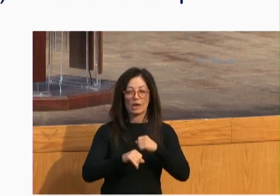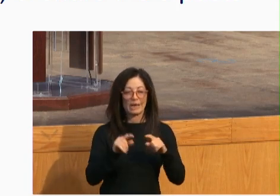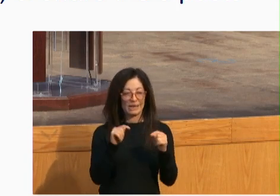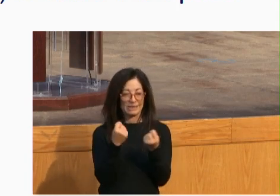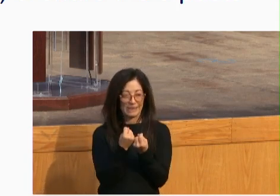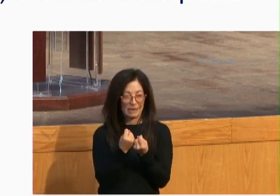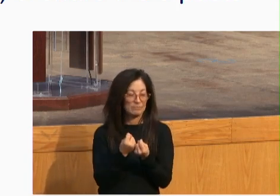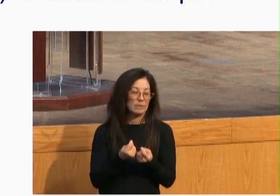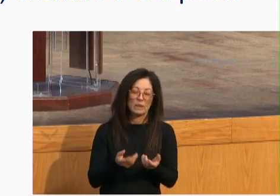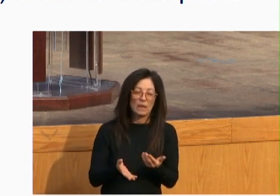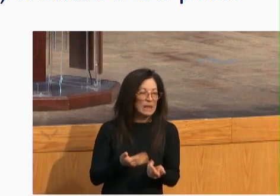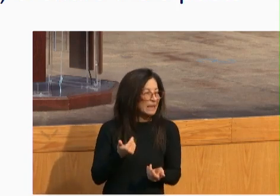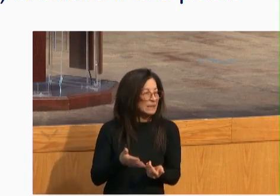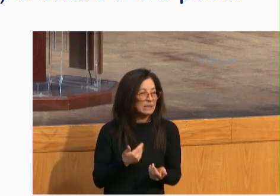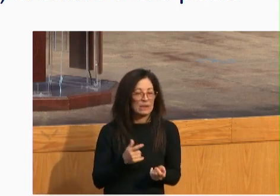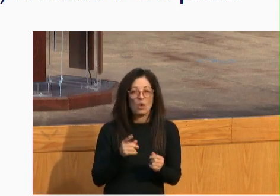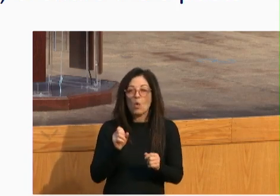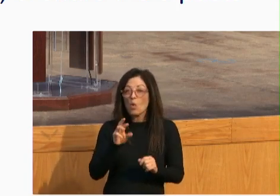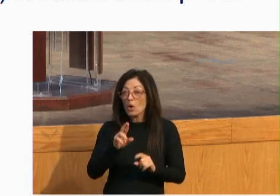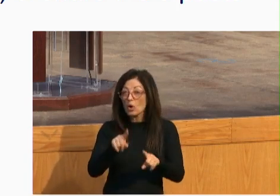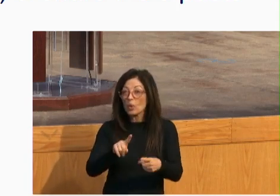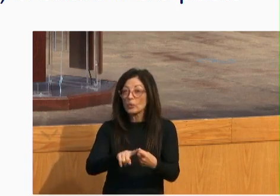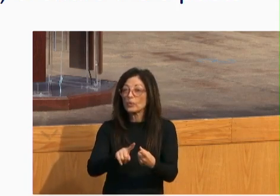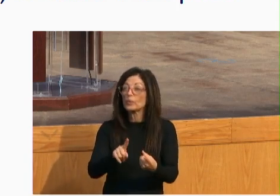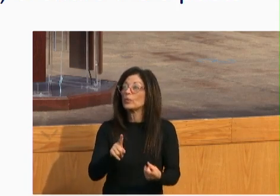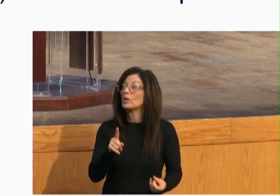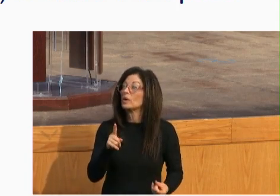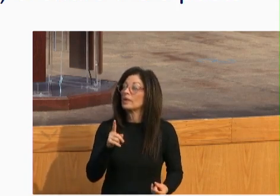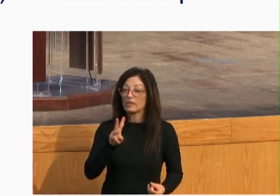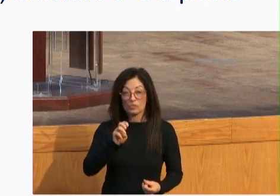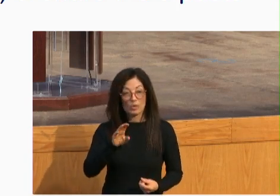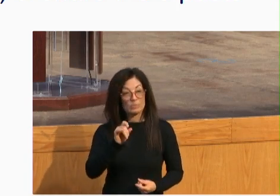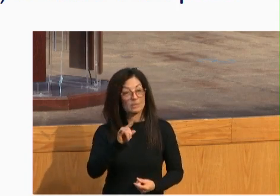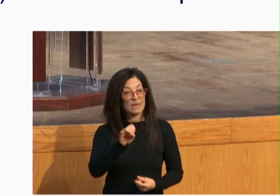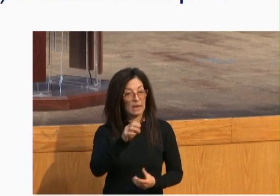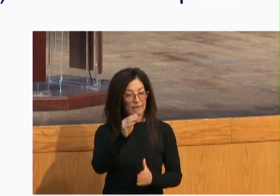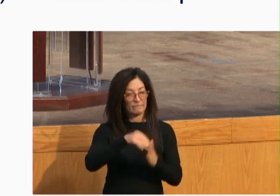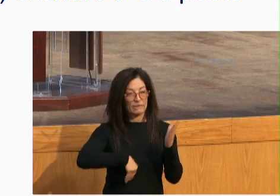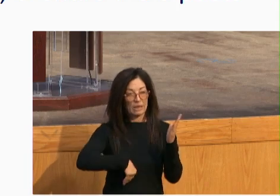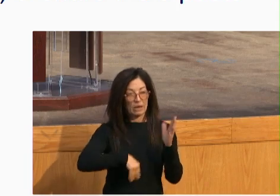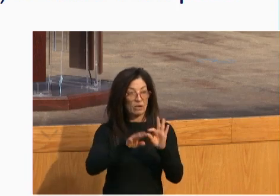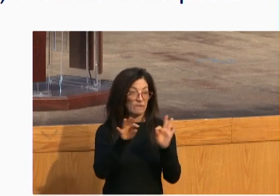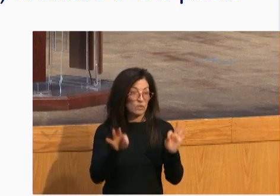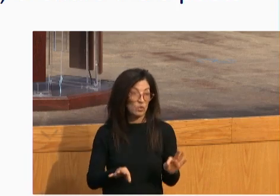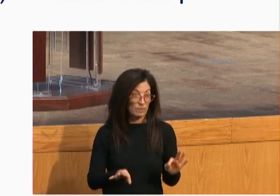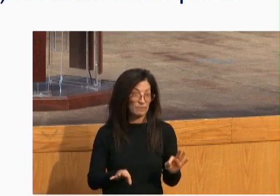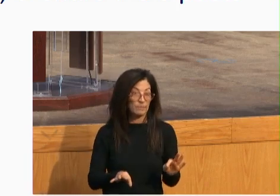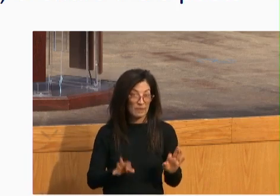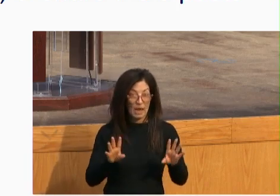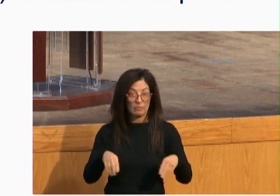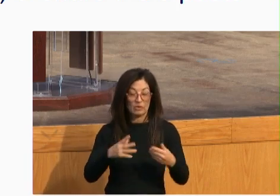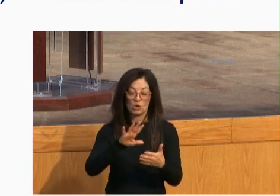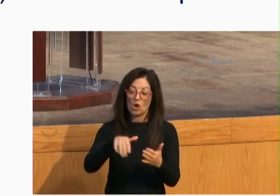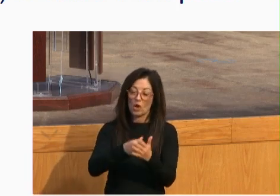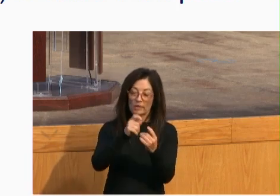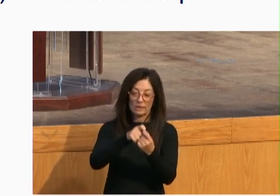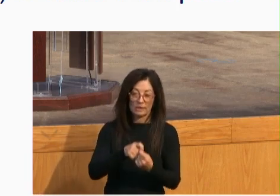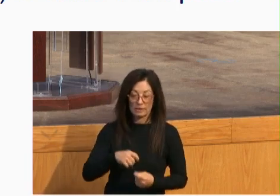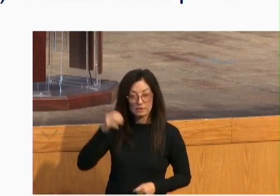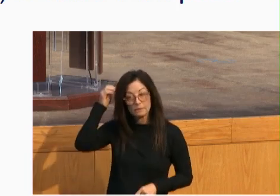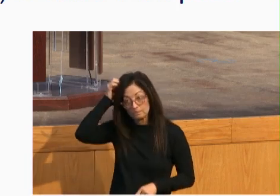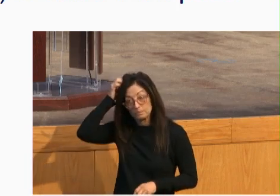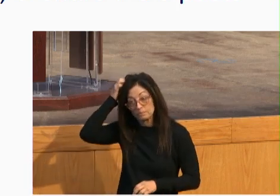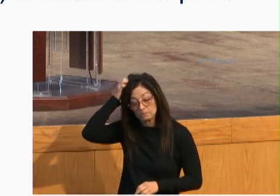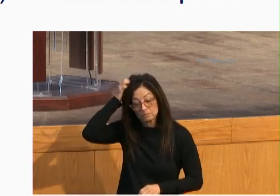couldn't be easier, or you can go onto the website and fill out a form that provides all the details. You can